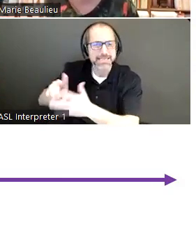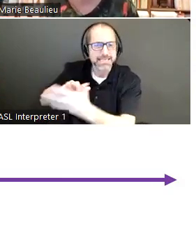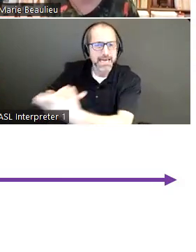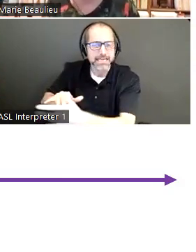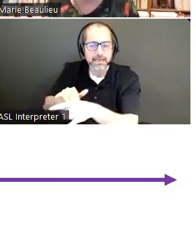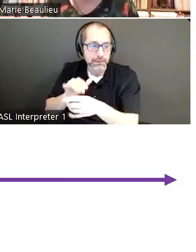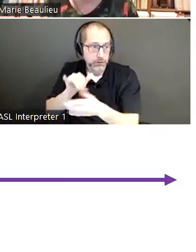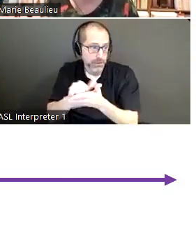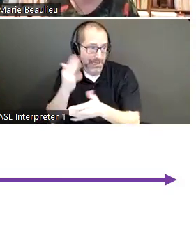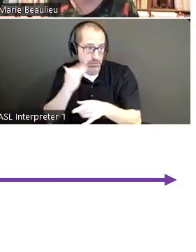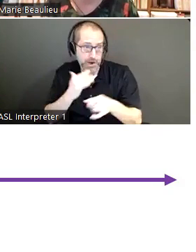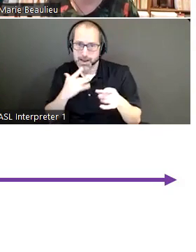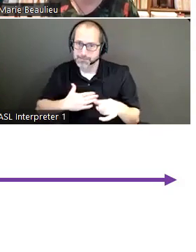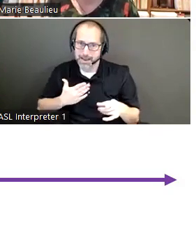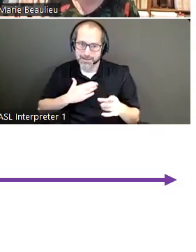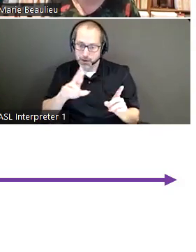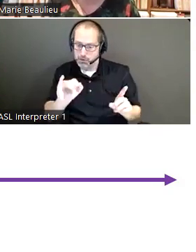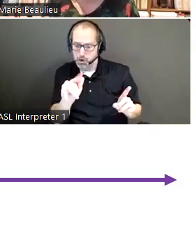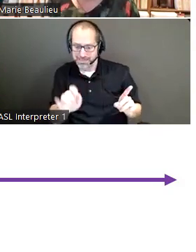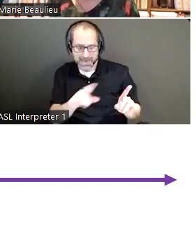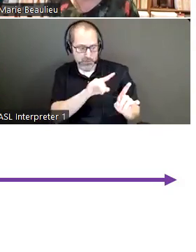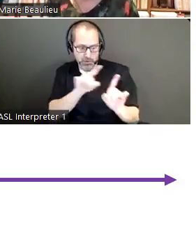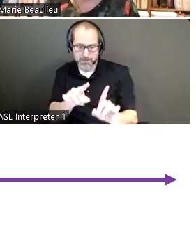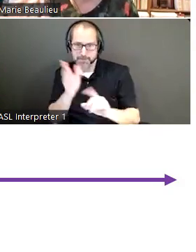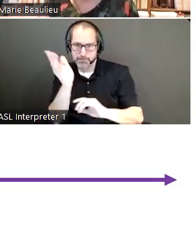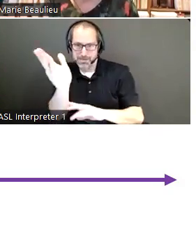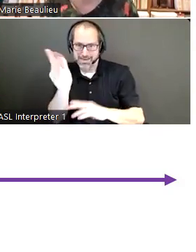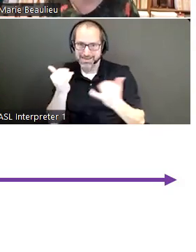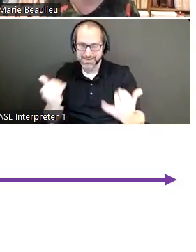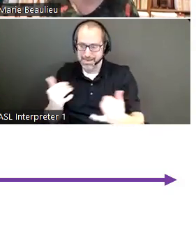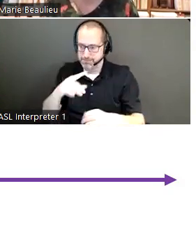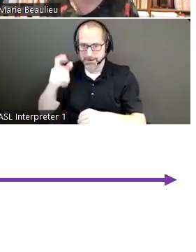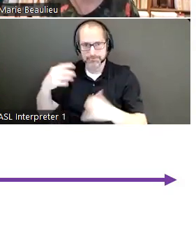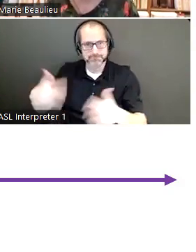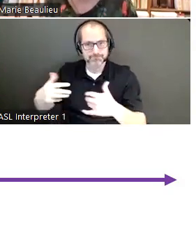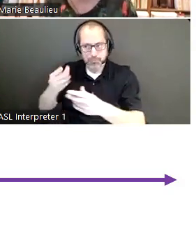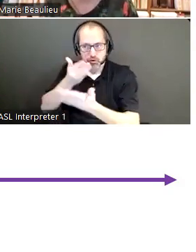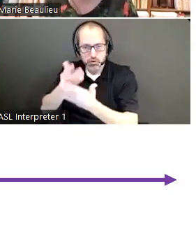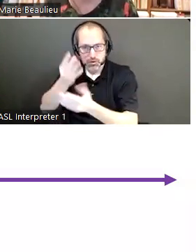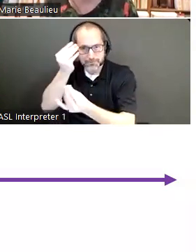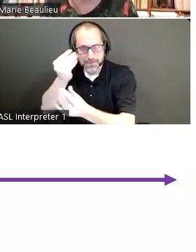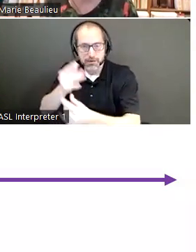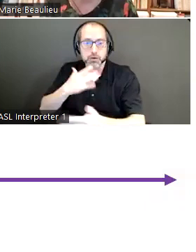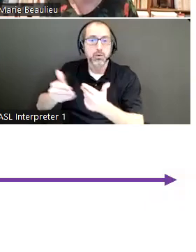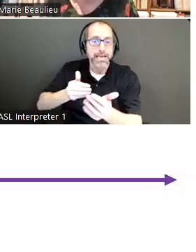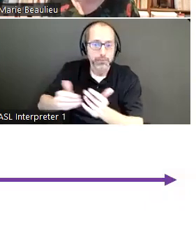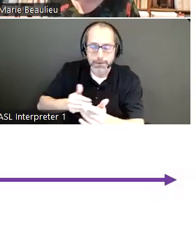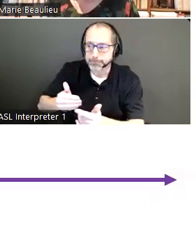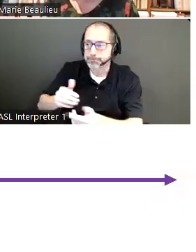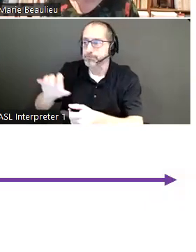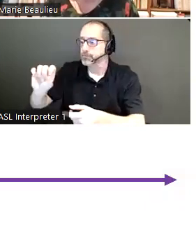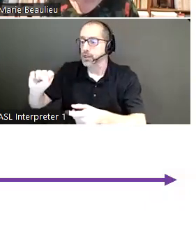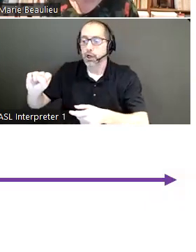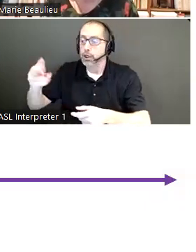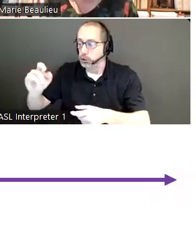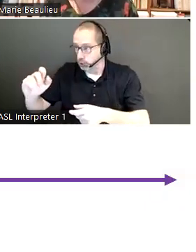will be presenting the main part of this presentation today. So we got a first grant, a 1-year grant from SSHRC, and